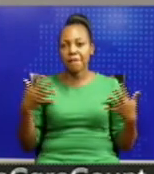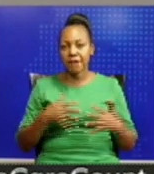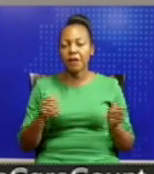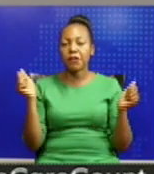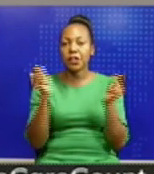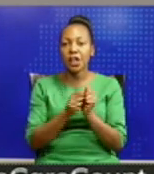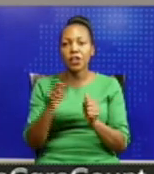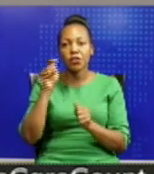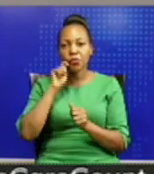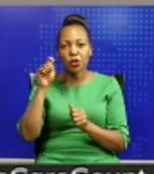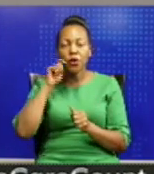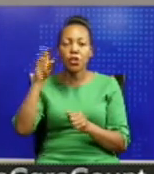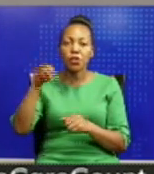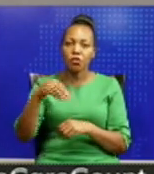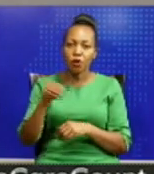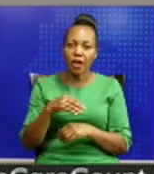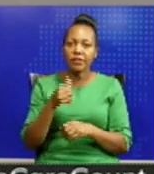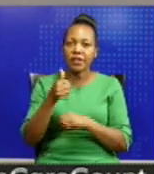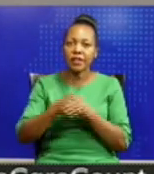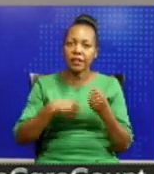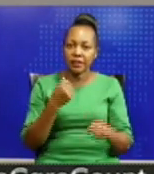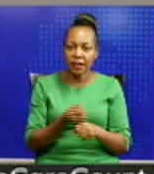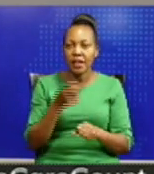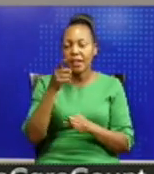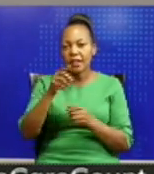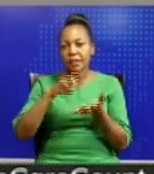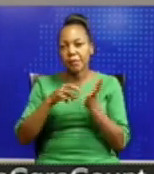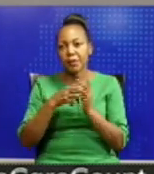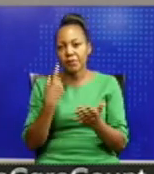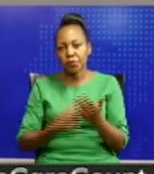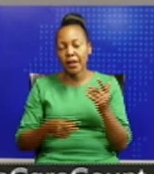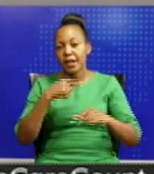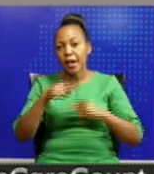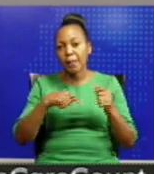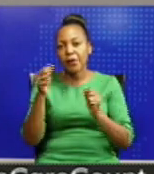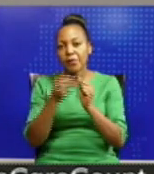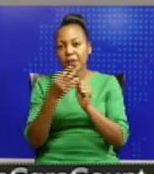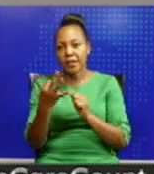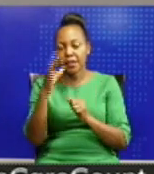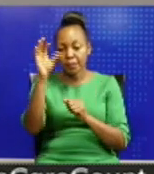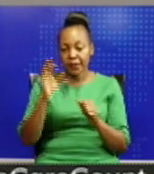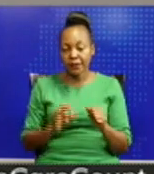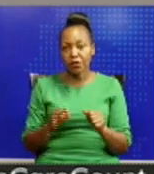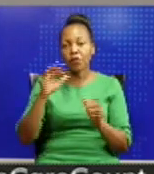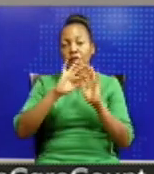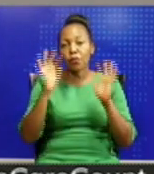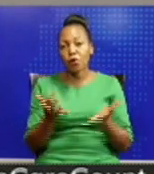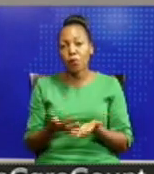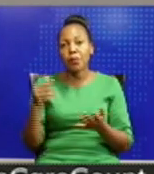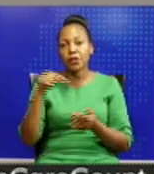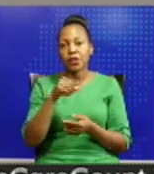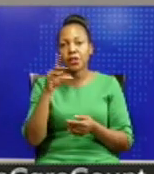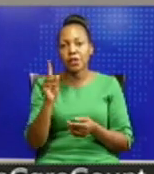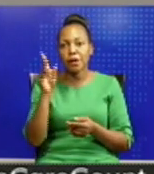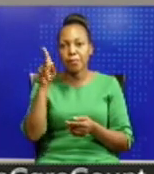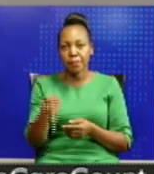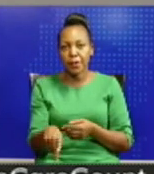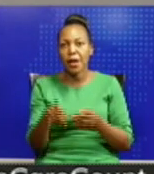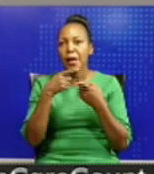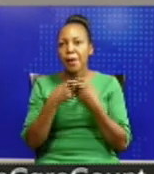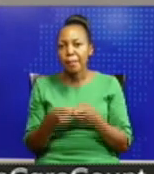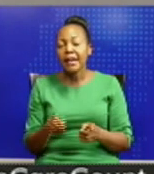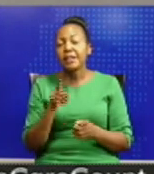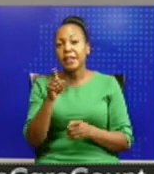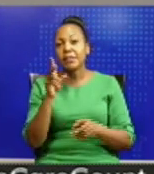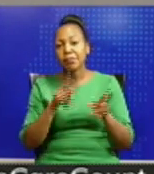$10 trillion of global output per year. That is roughly equivalent to 13% of the global GDP. Yet despite this vast and